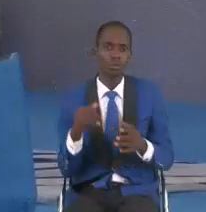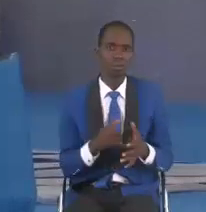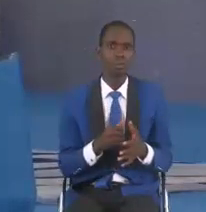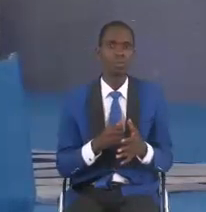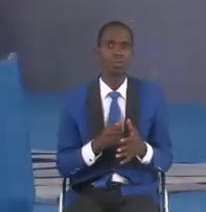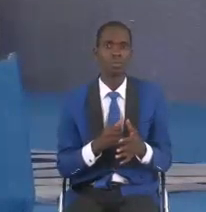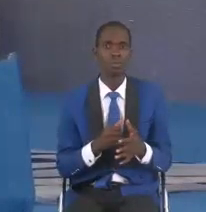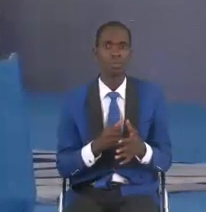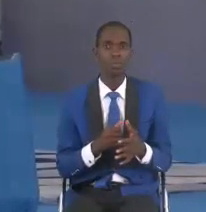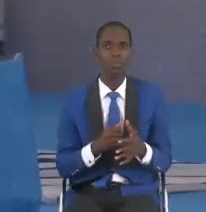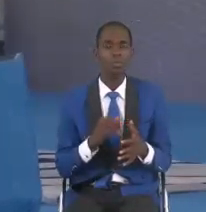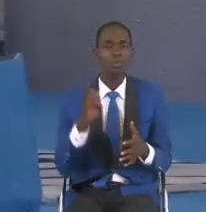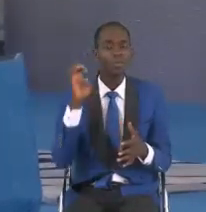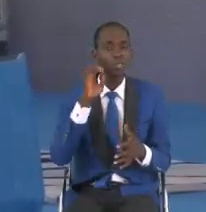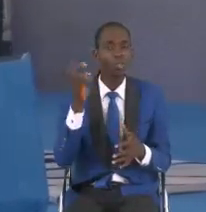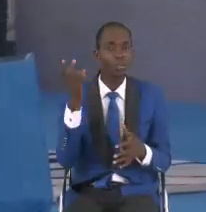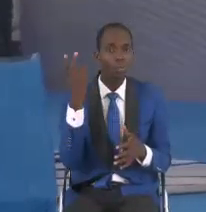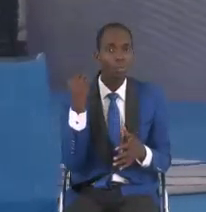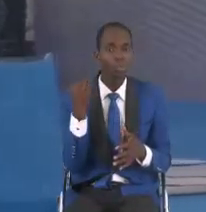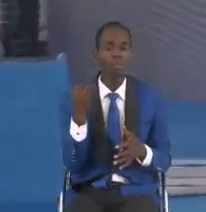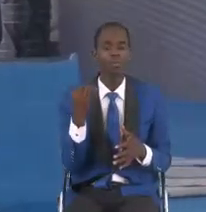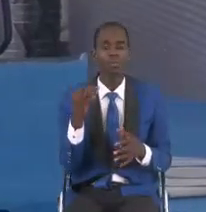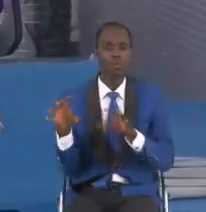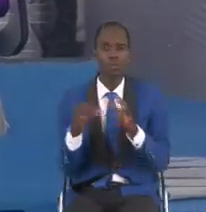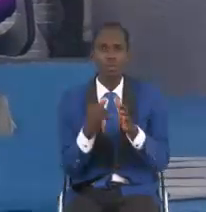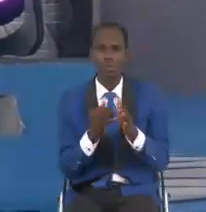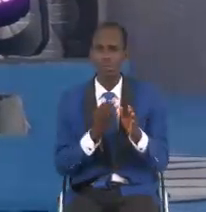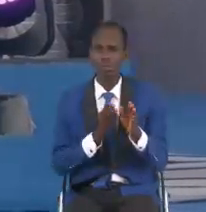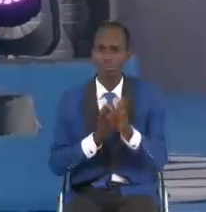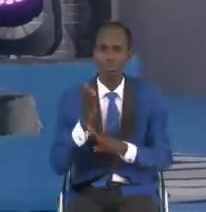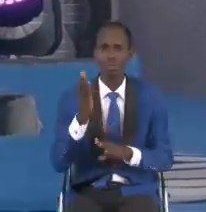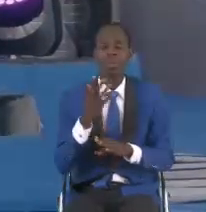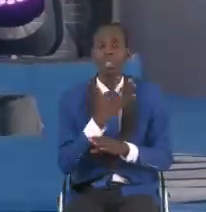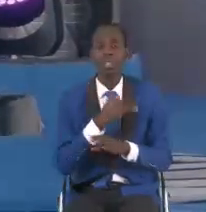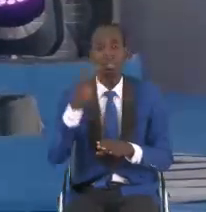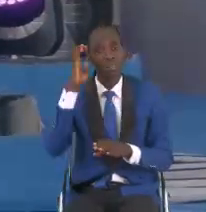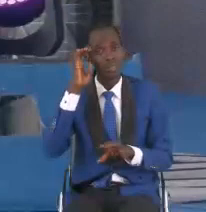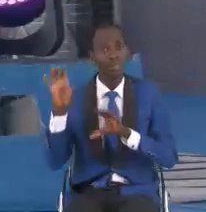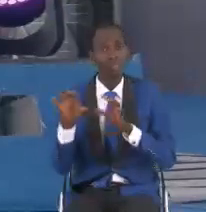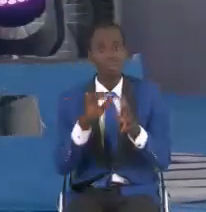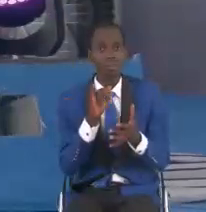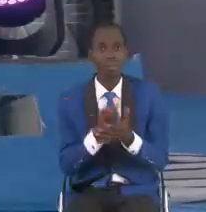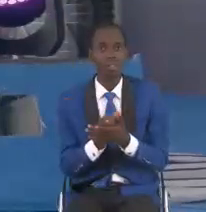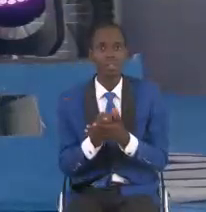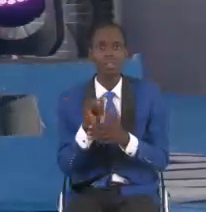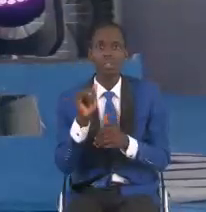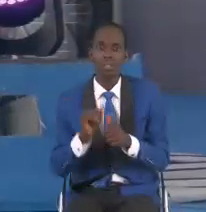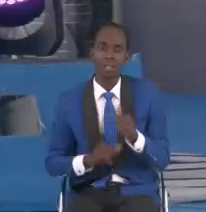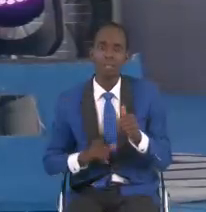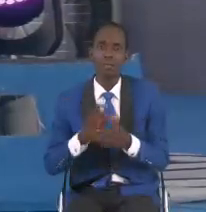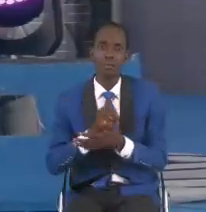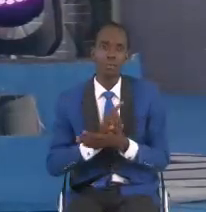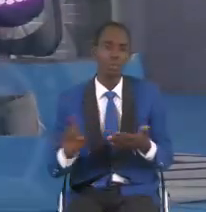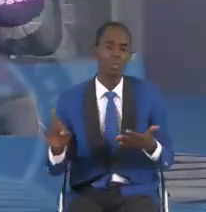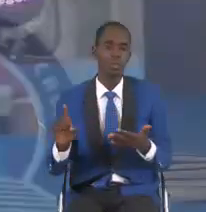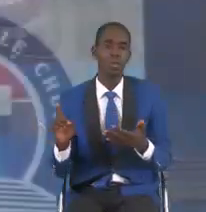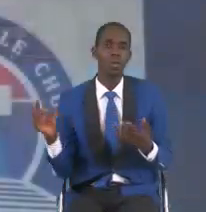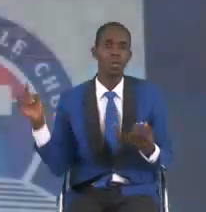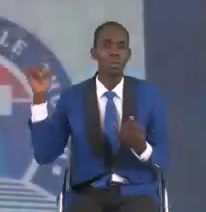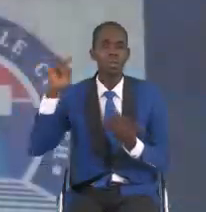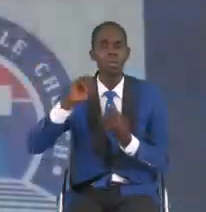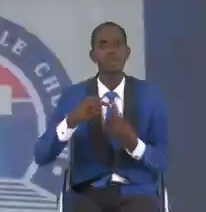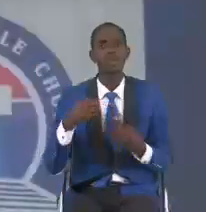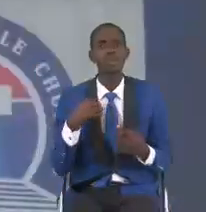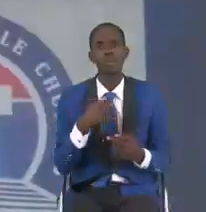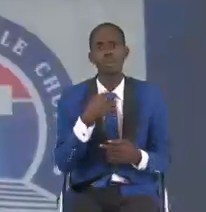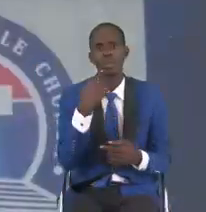it surreptitiously. He'll be direct. And he did that every week until we said,